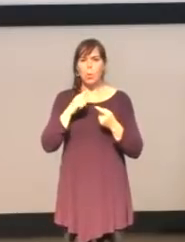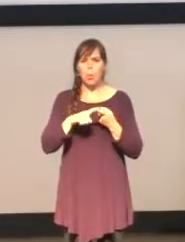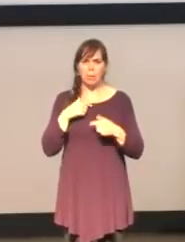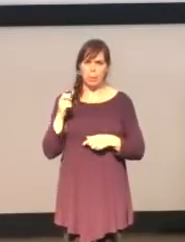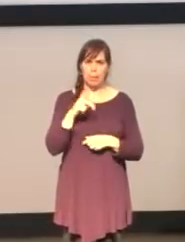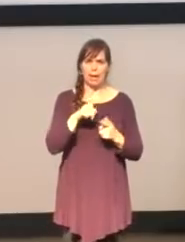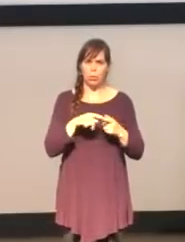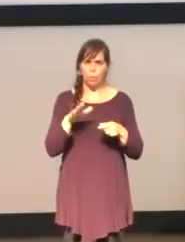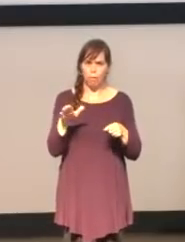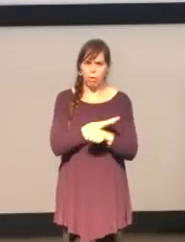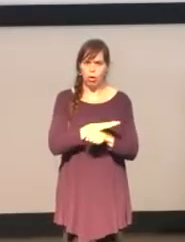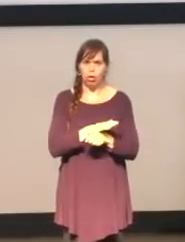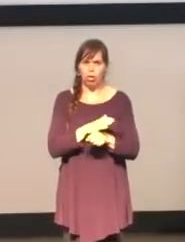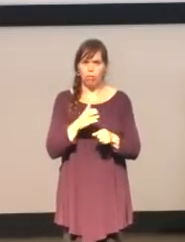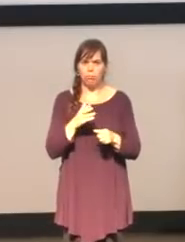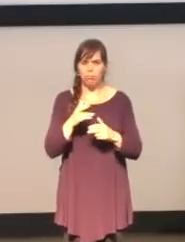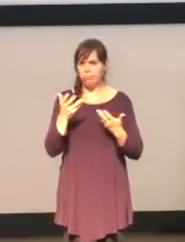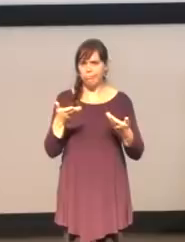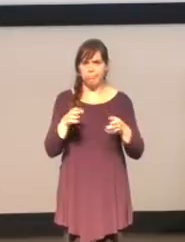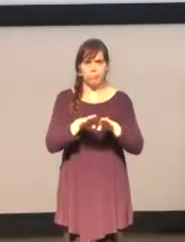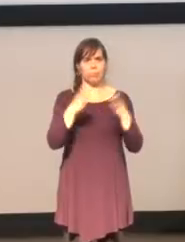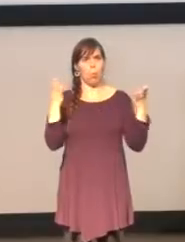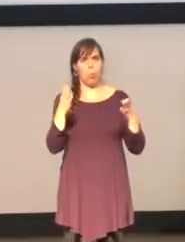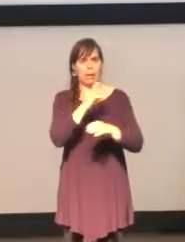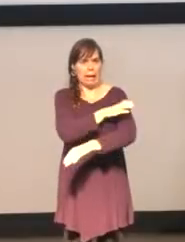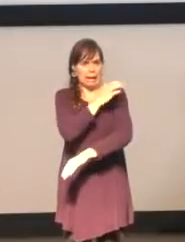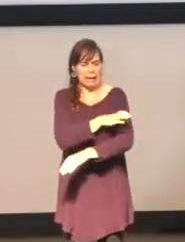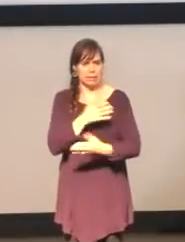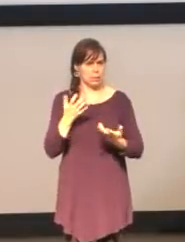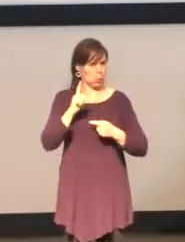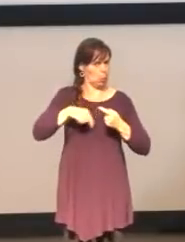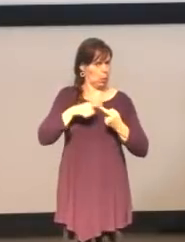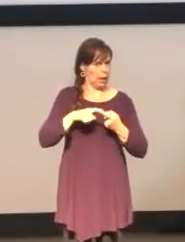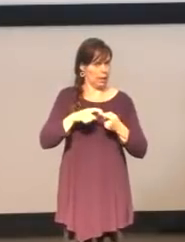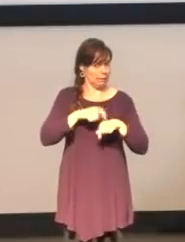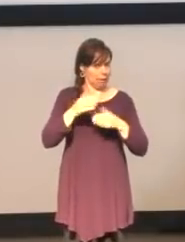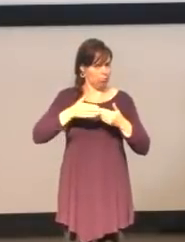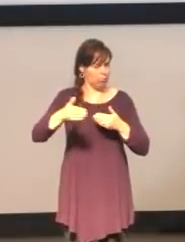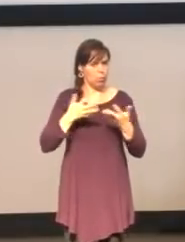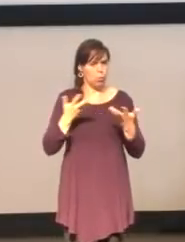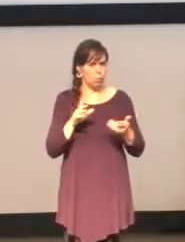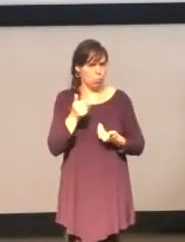full capacity in the outpatient, and what is the timeline to get there? So